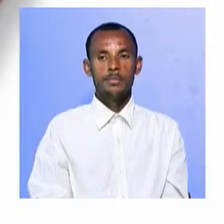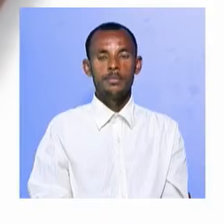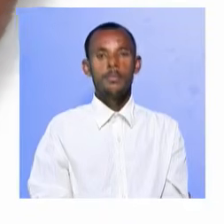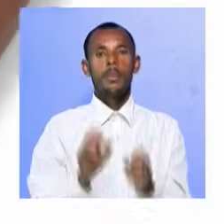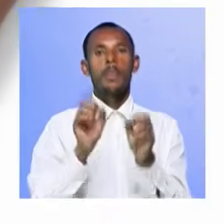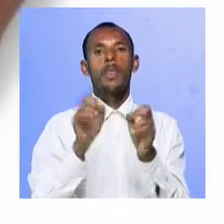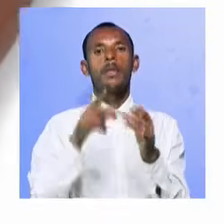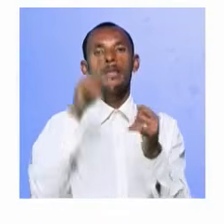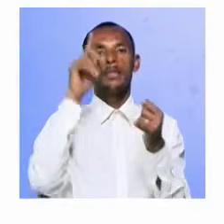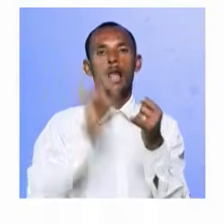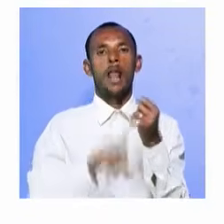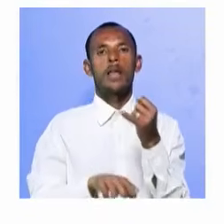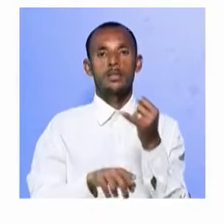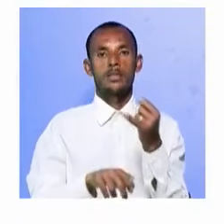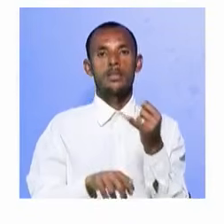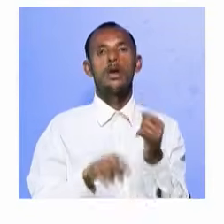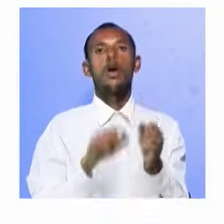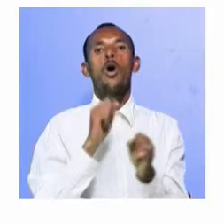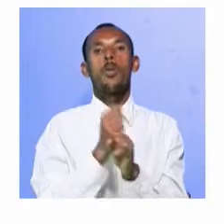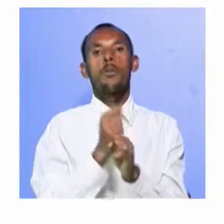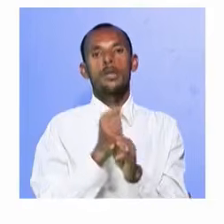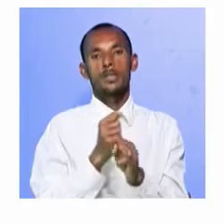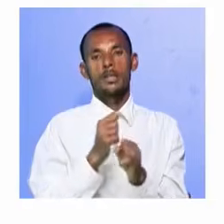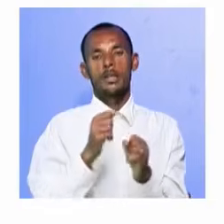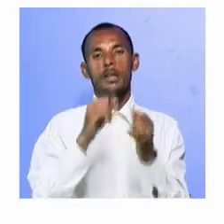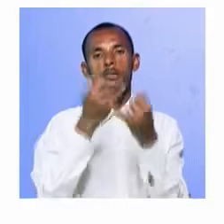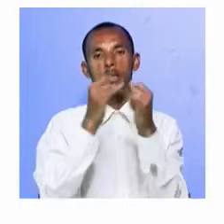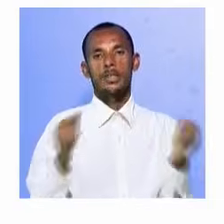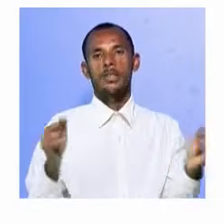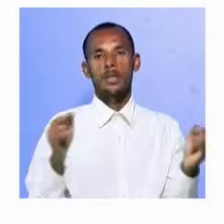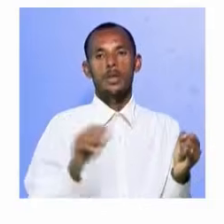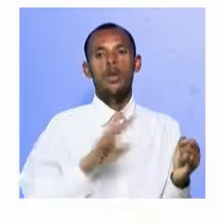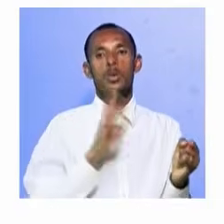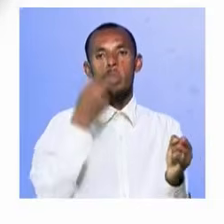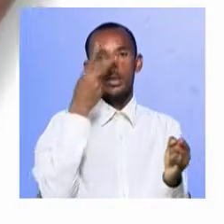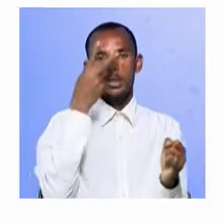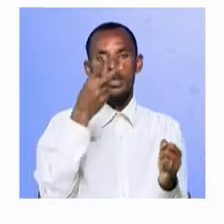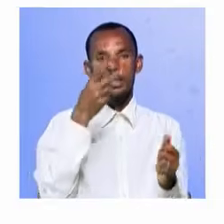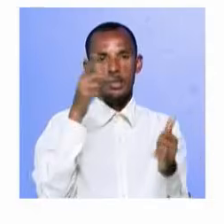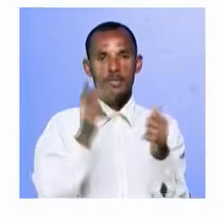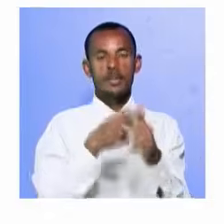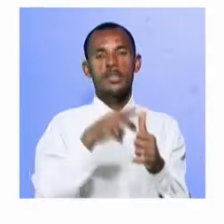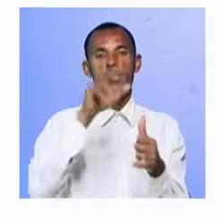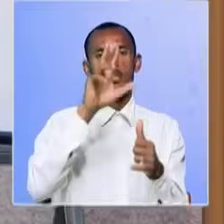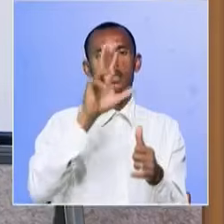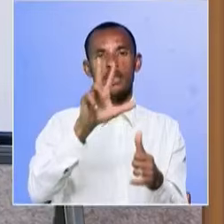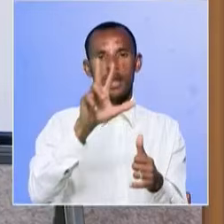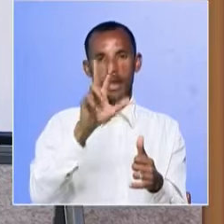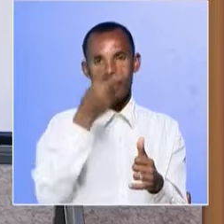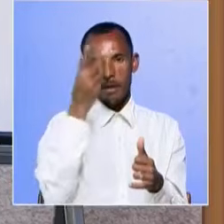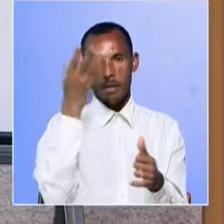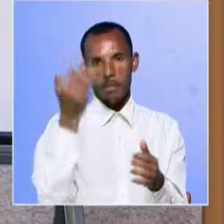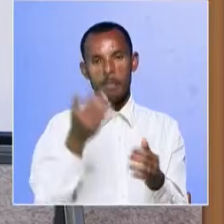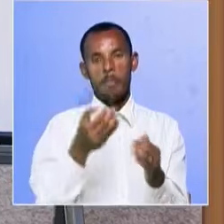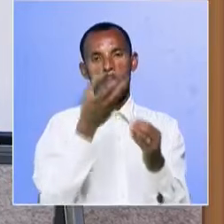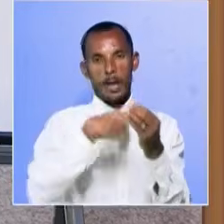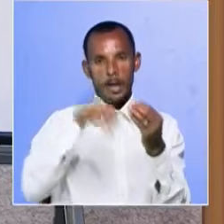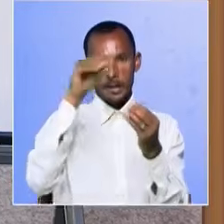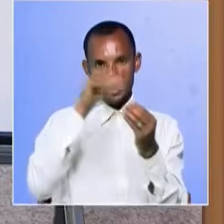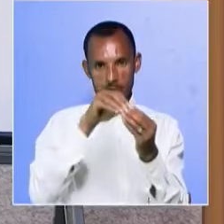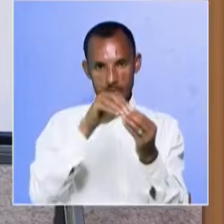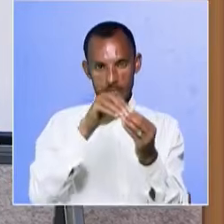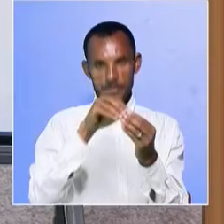Okay, the last operation is division. We have seen the first three operations like